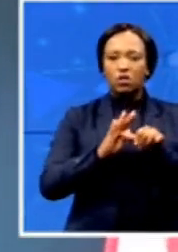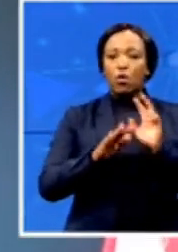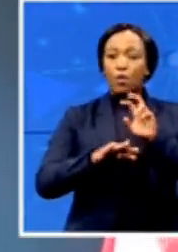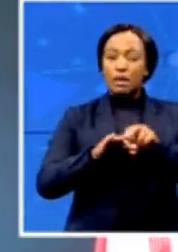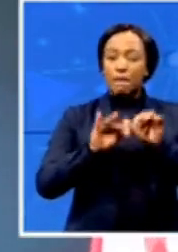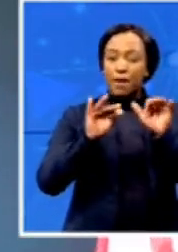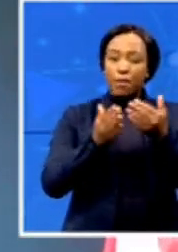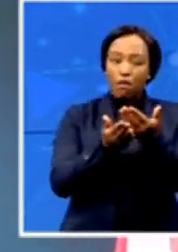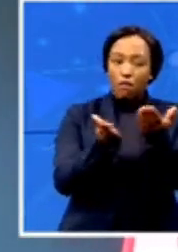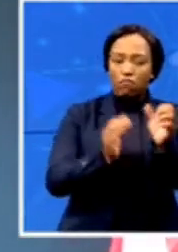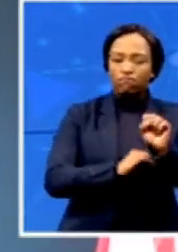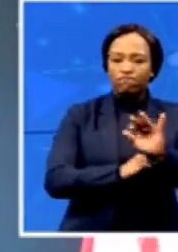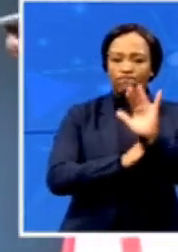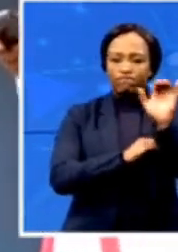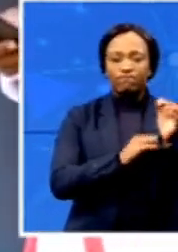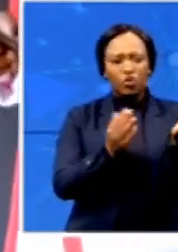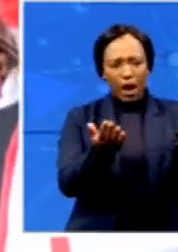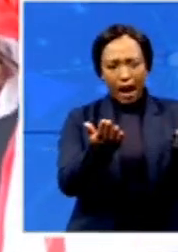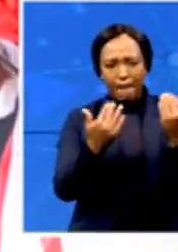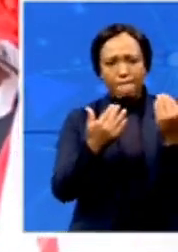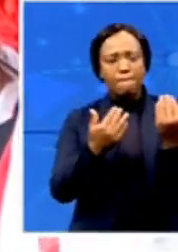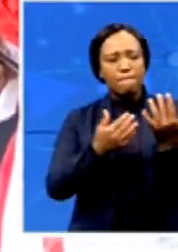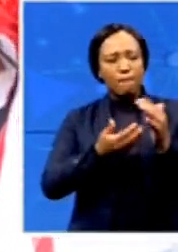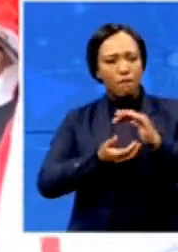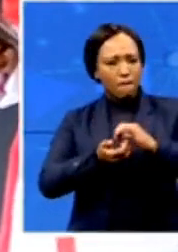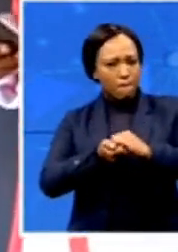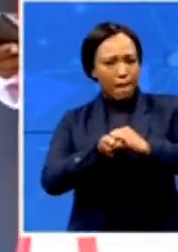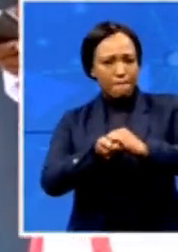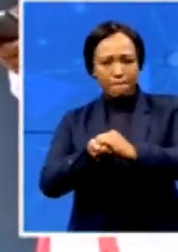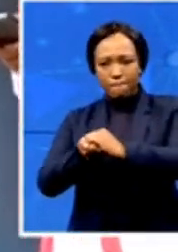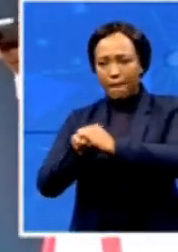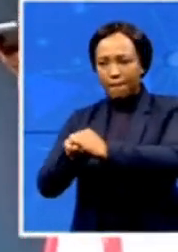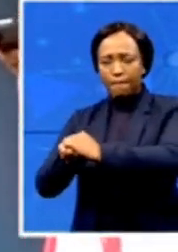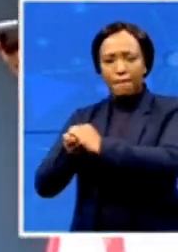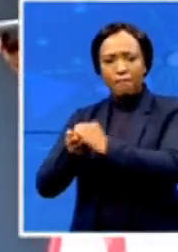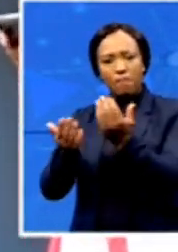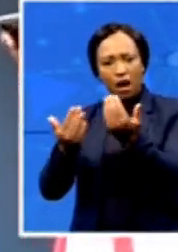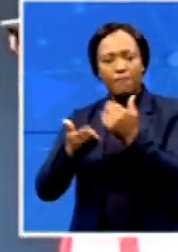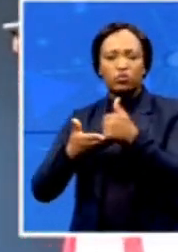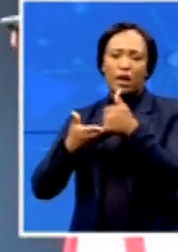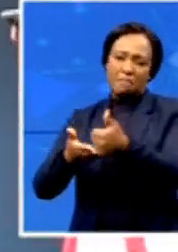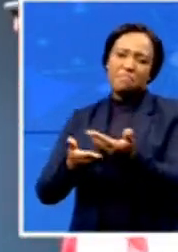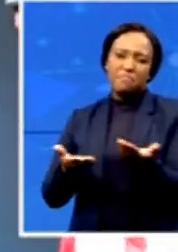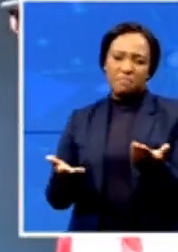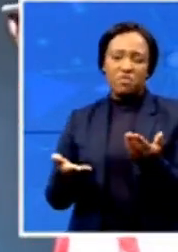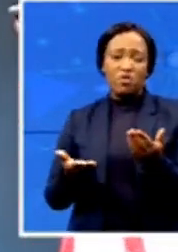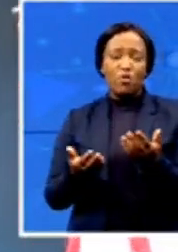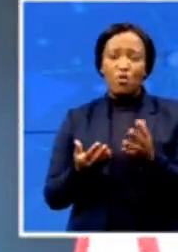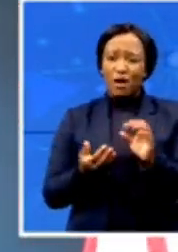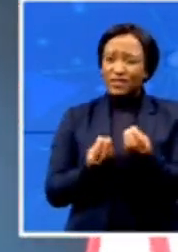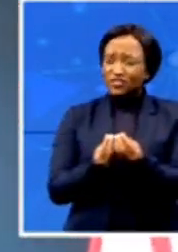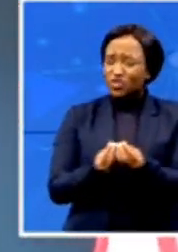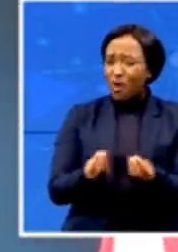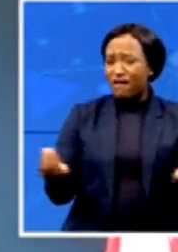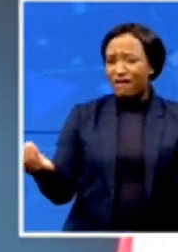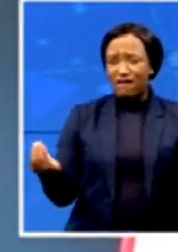hands together to assist. You know what has happened? We have kids who have lost everything you may think of. I heard that there is